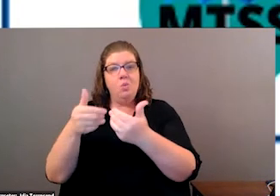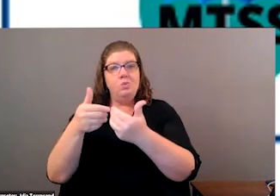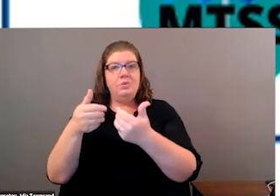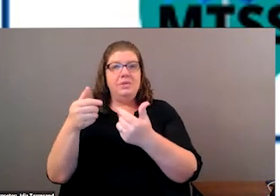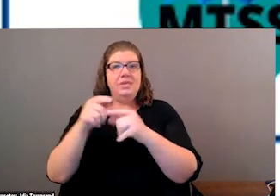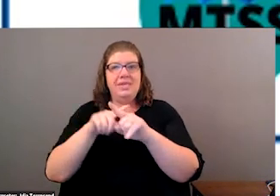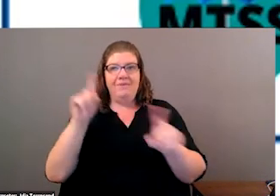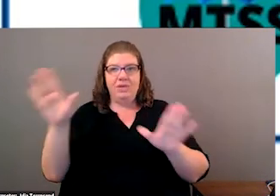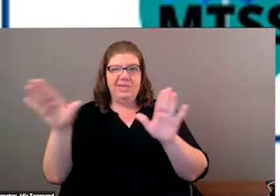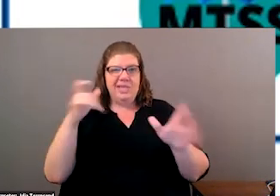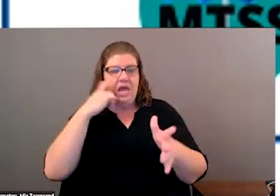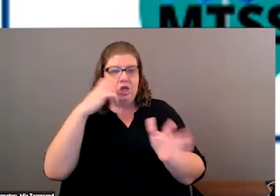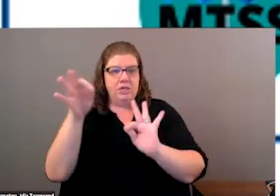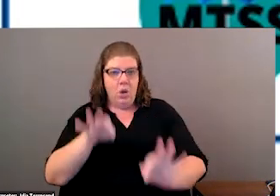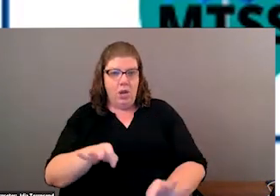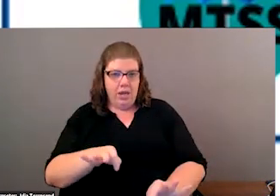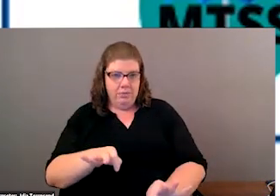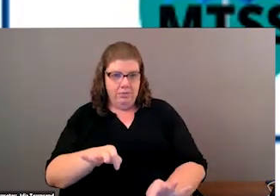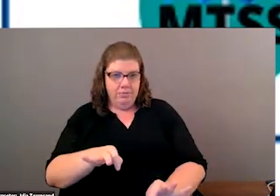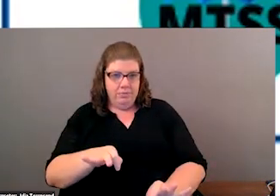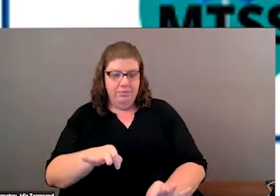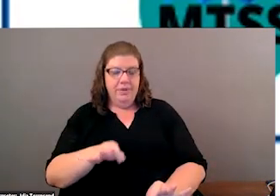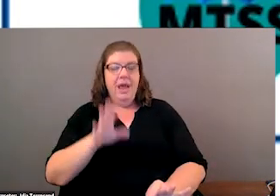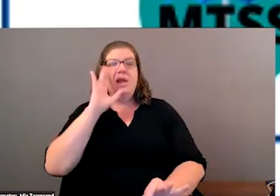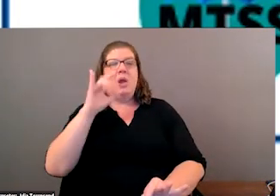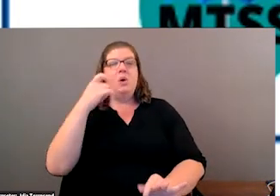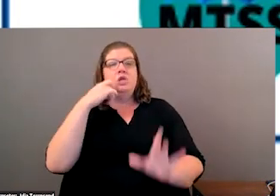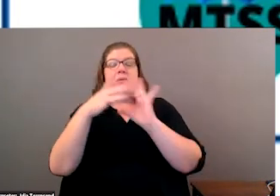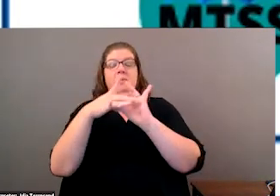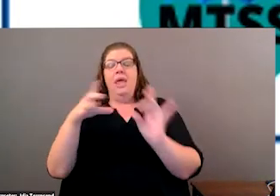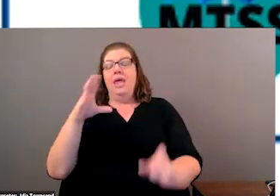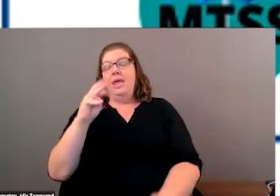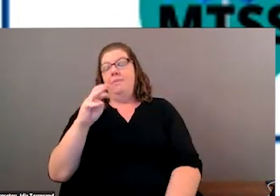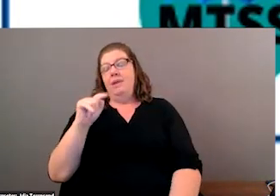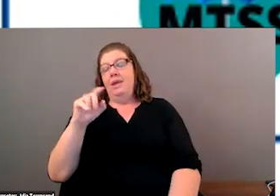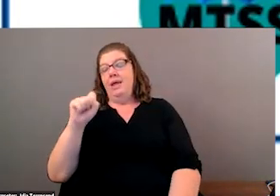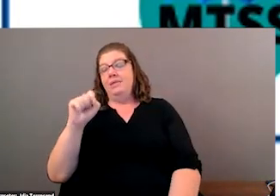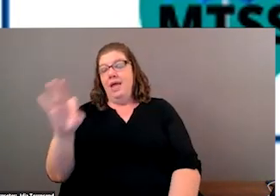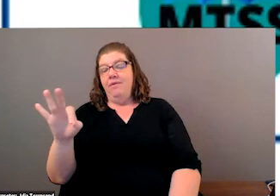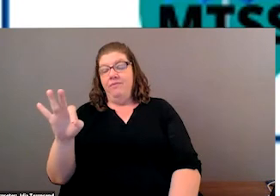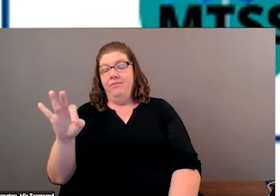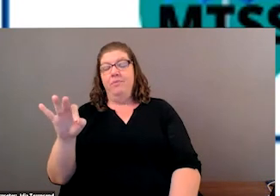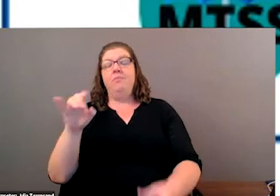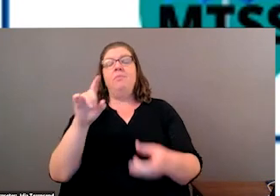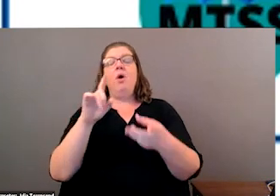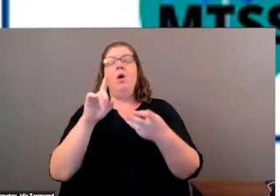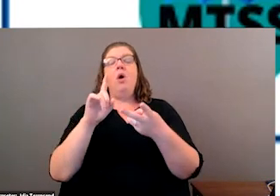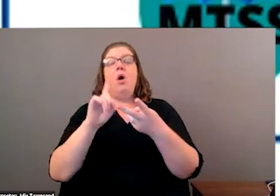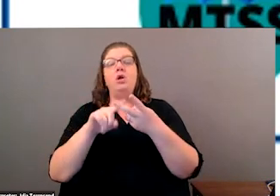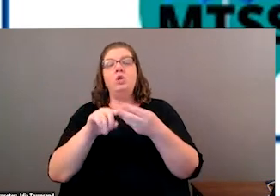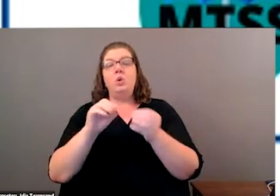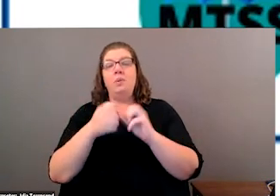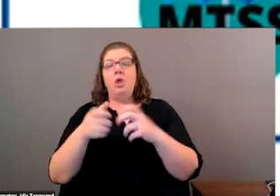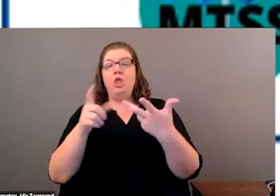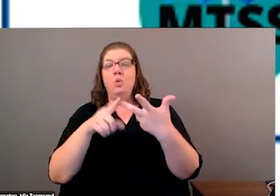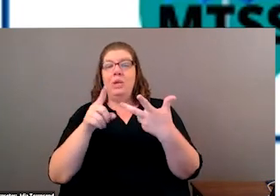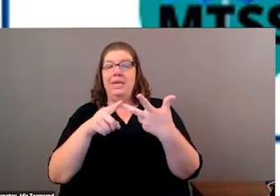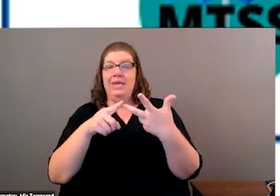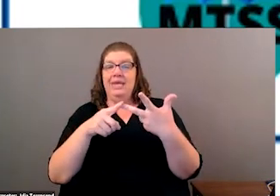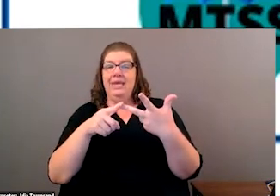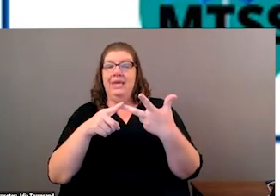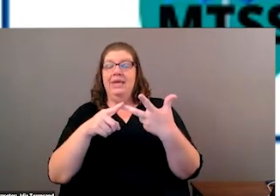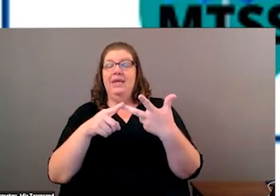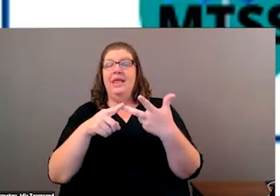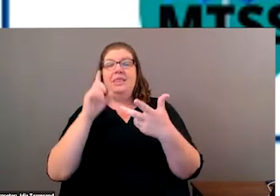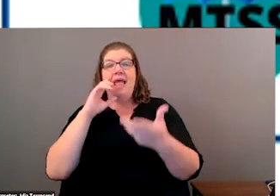outlined. And I know I just mentioned MTSS, but I do also want to call out what we have there in number 3, which is a